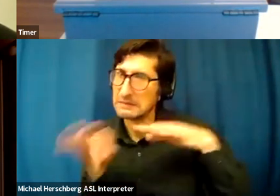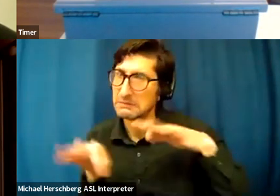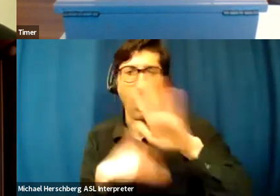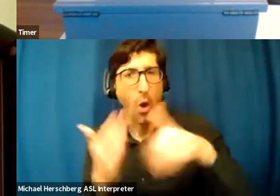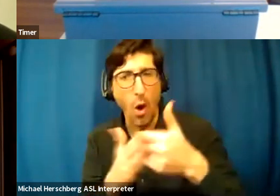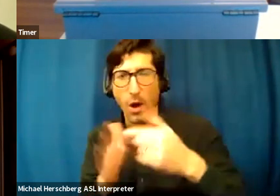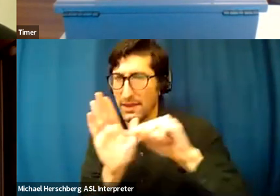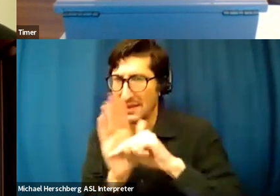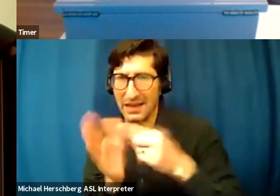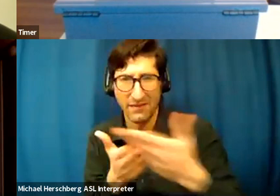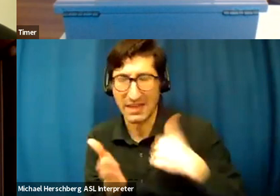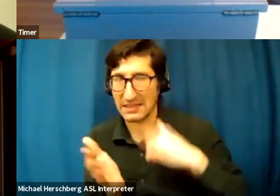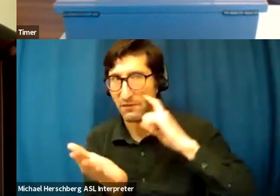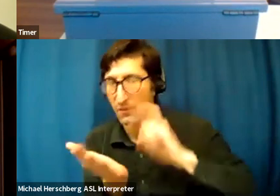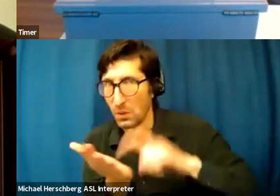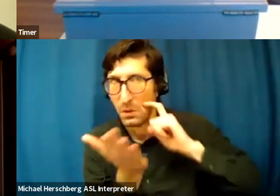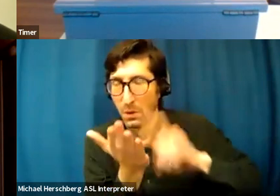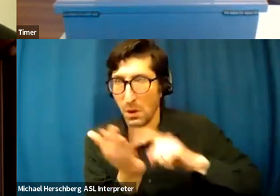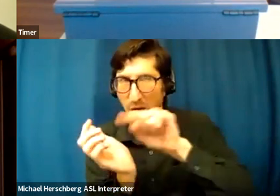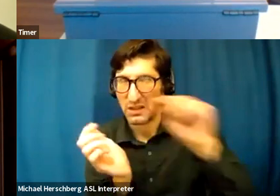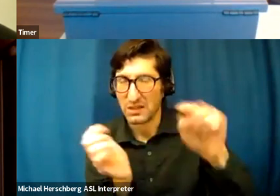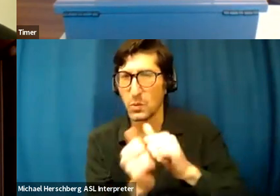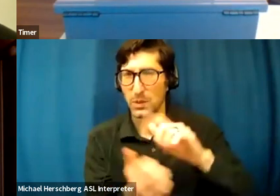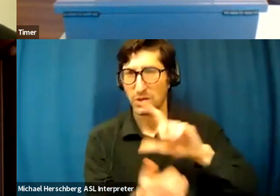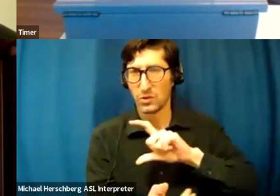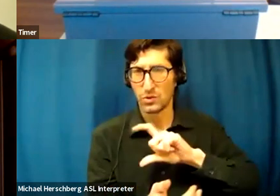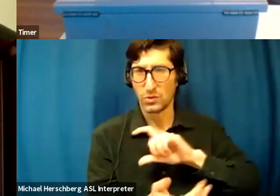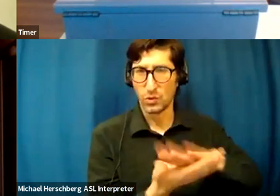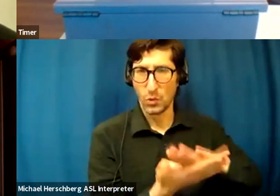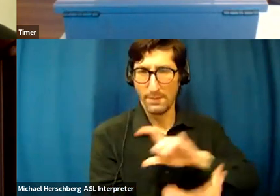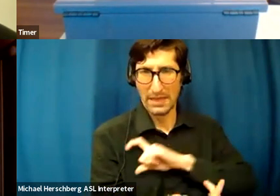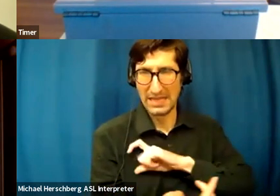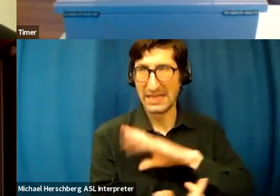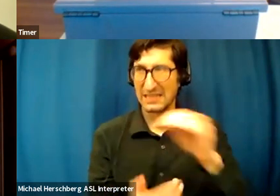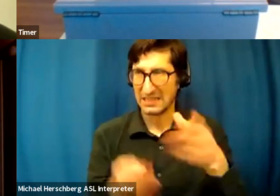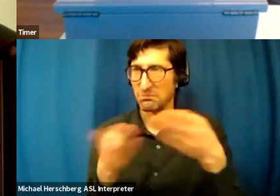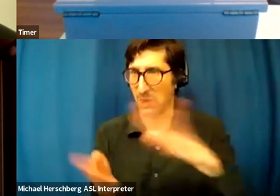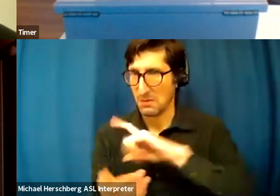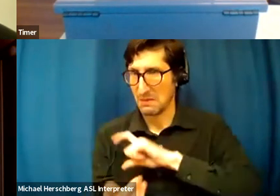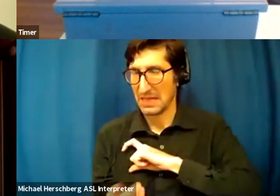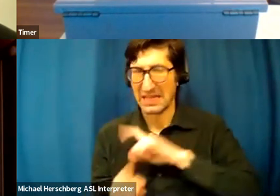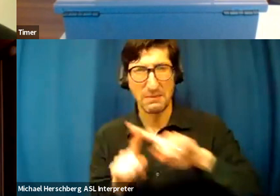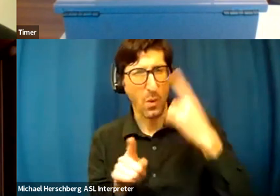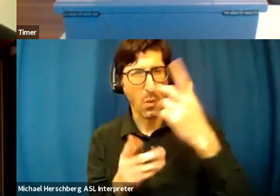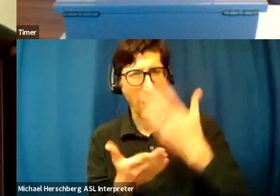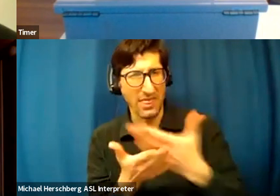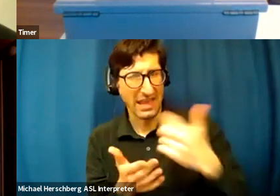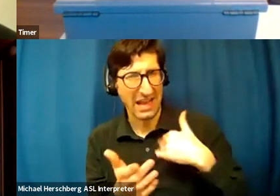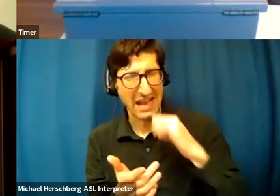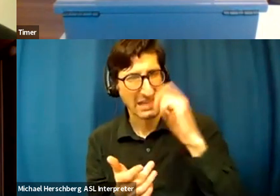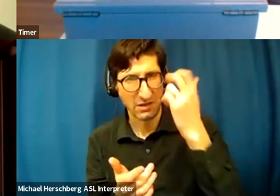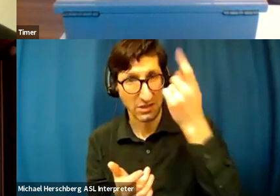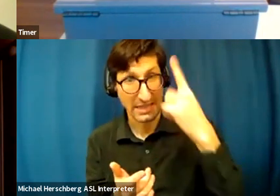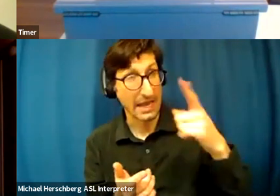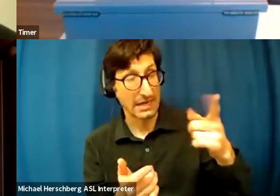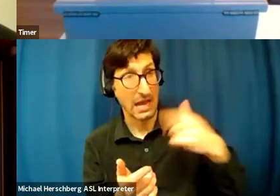the years involving police officers and school police, but something that doesn't make sense to me is how did I see more of them than I